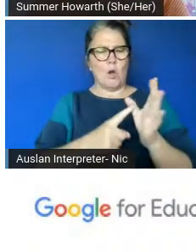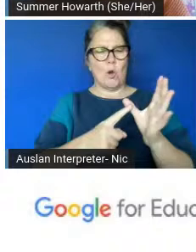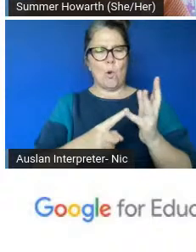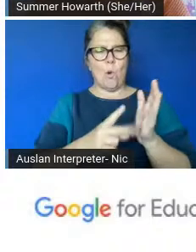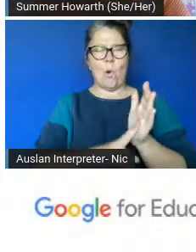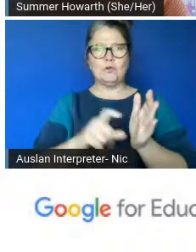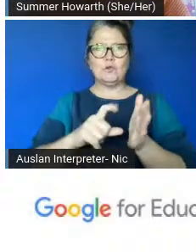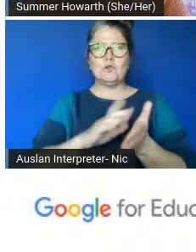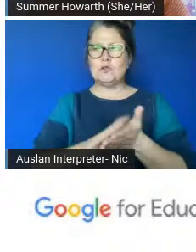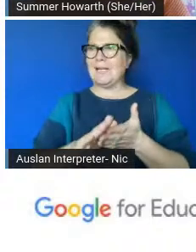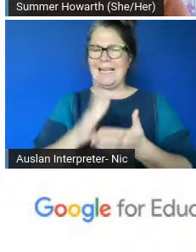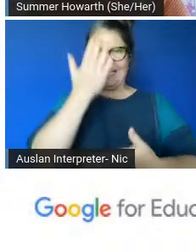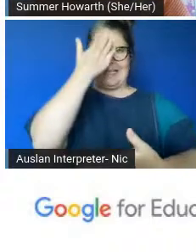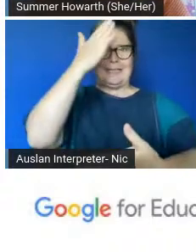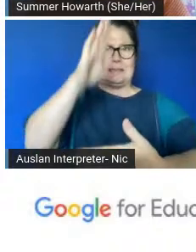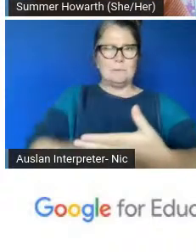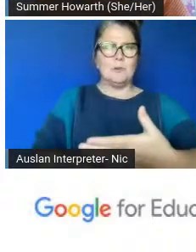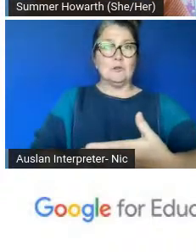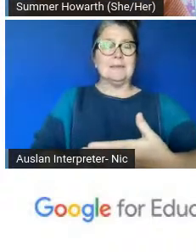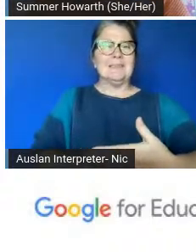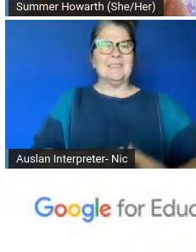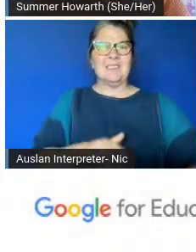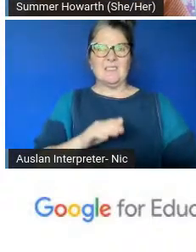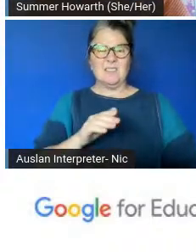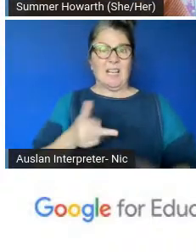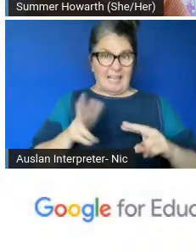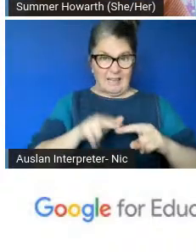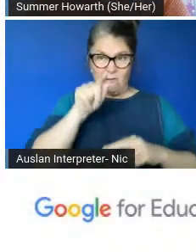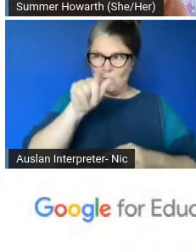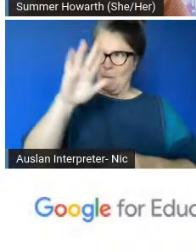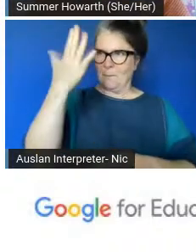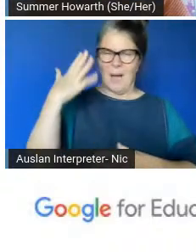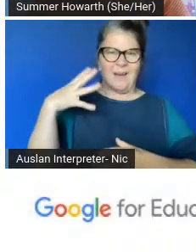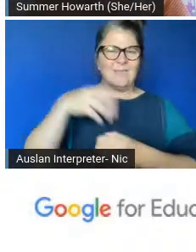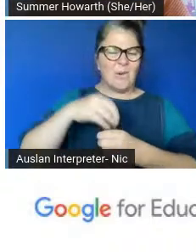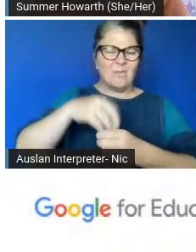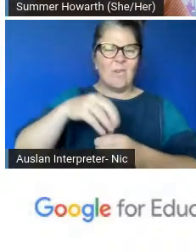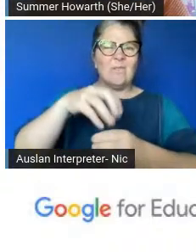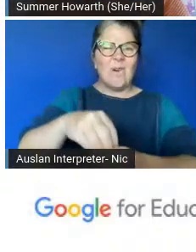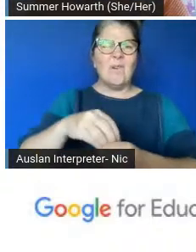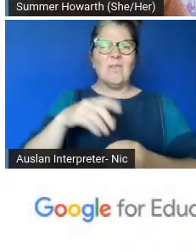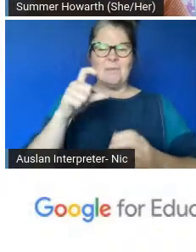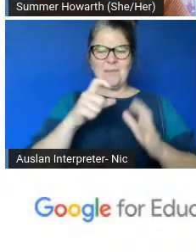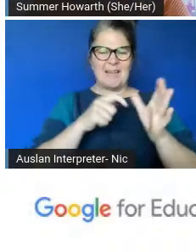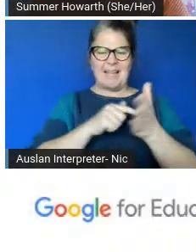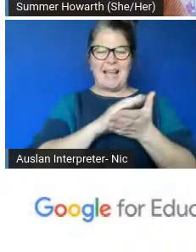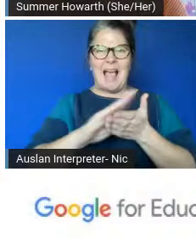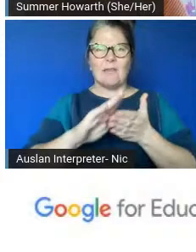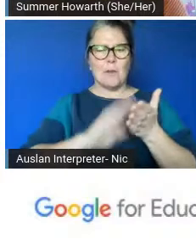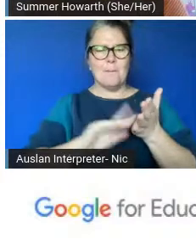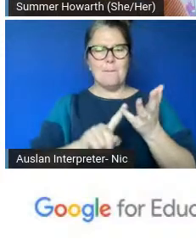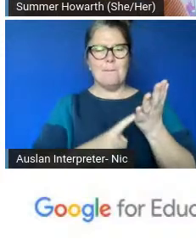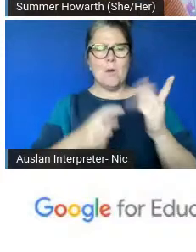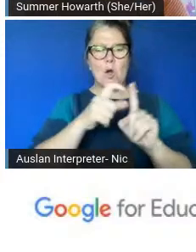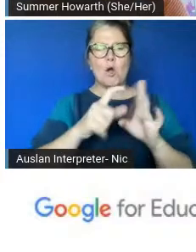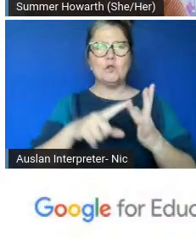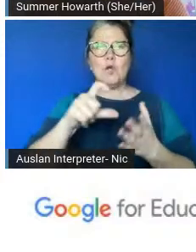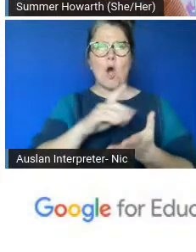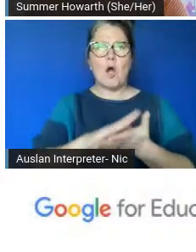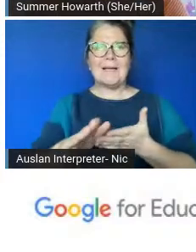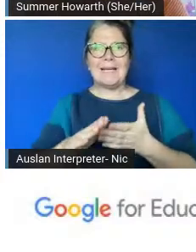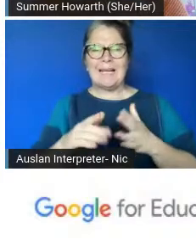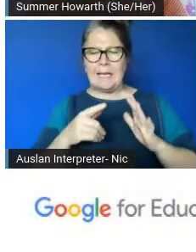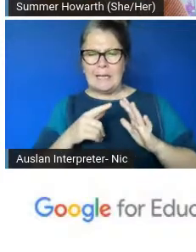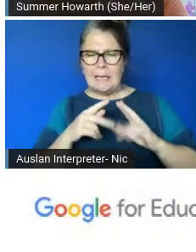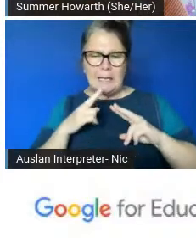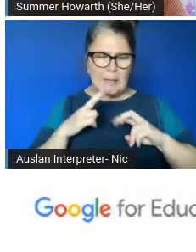thinking, challenge-based learning, Kath Murdoch's inquiry model, you know all of this. What we brought in here